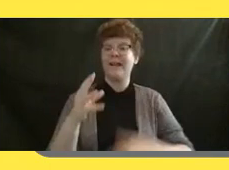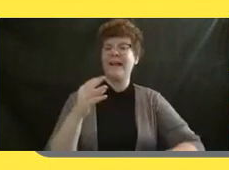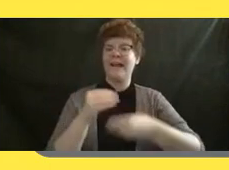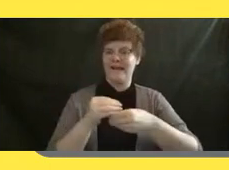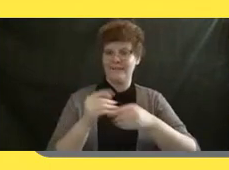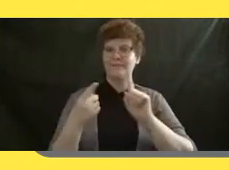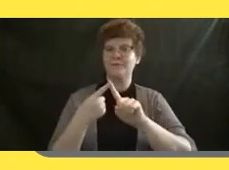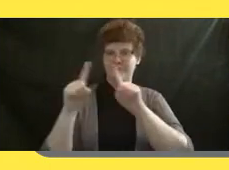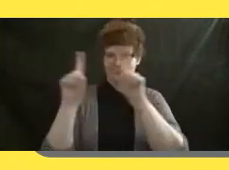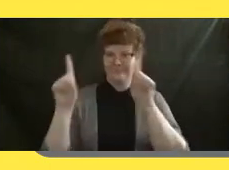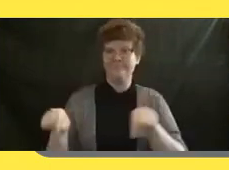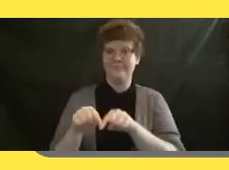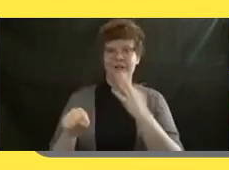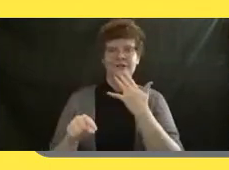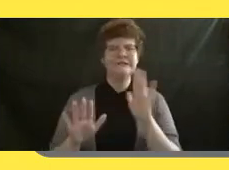I didn't want to change that.